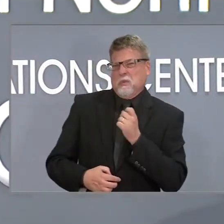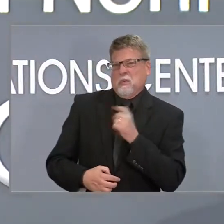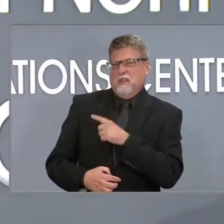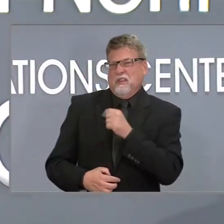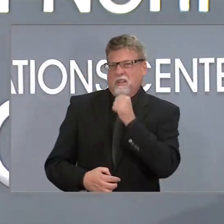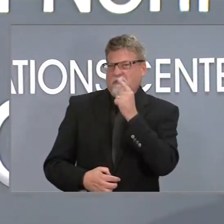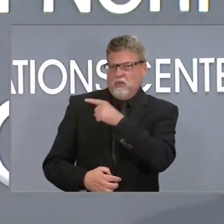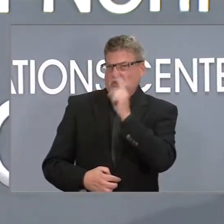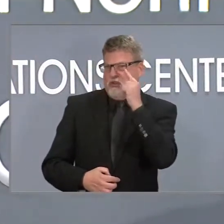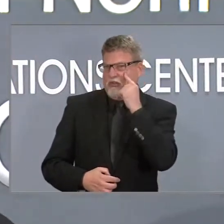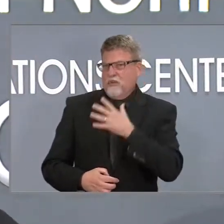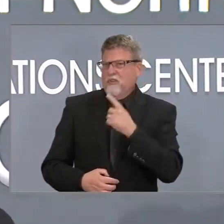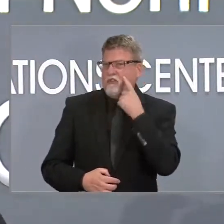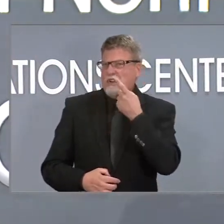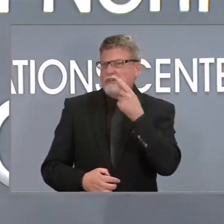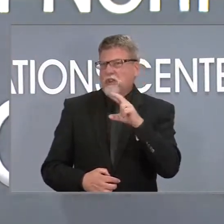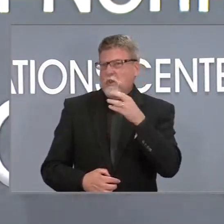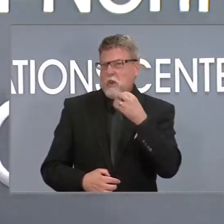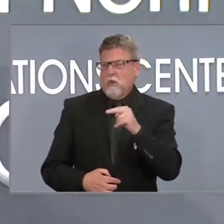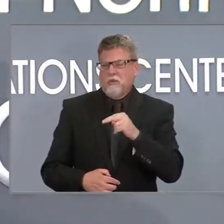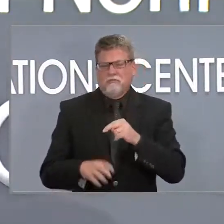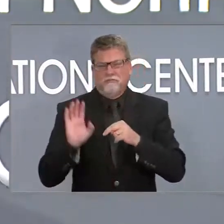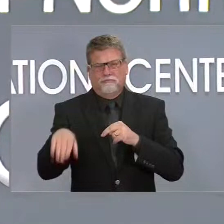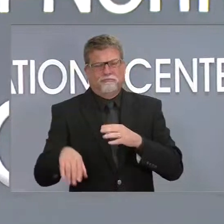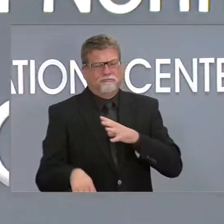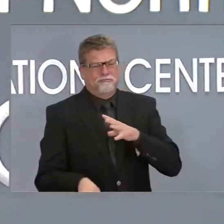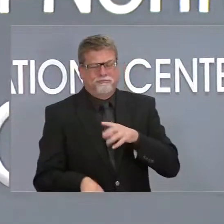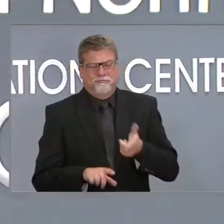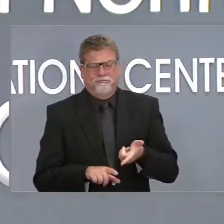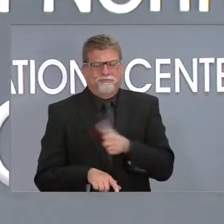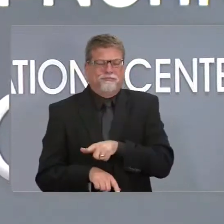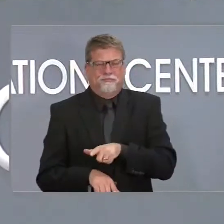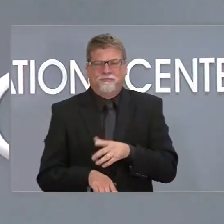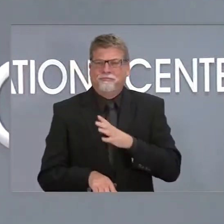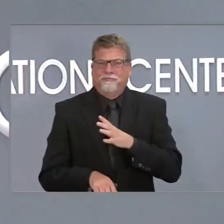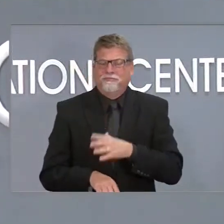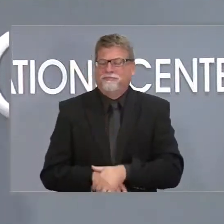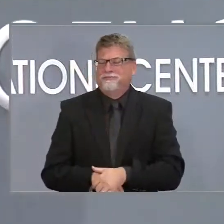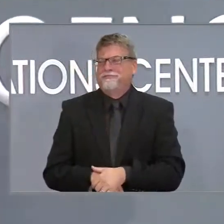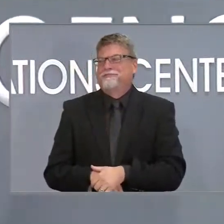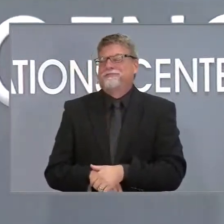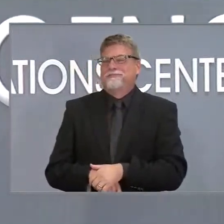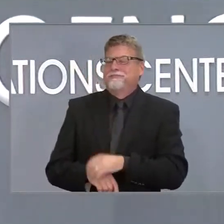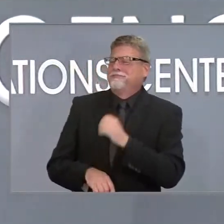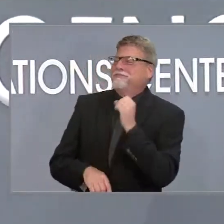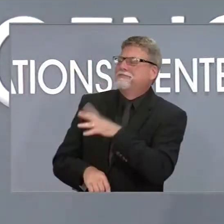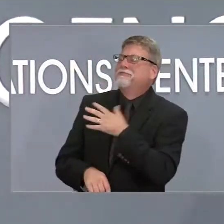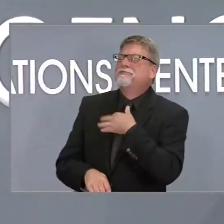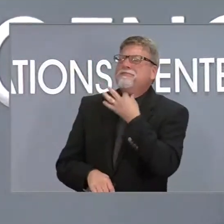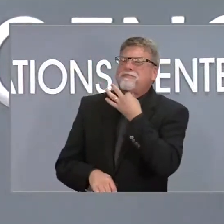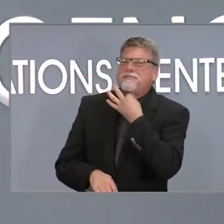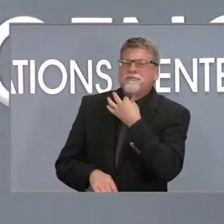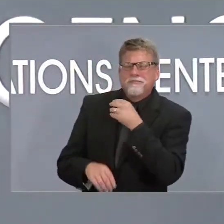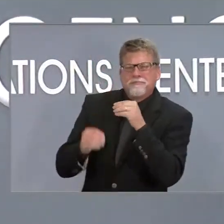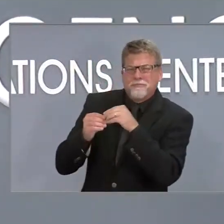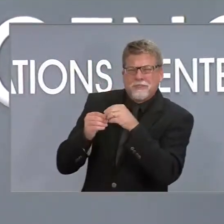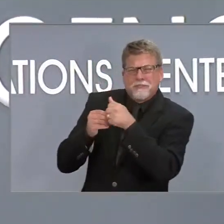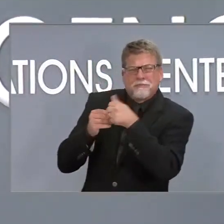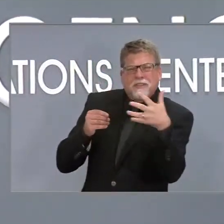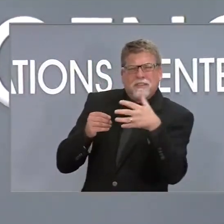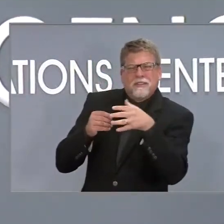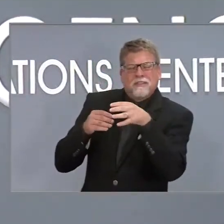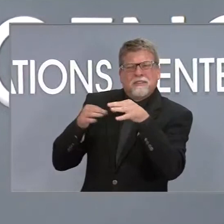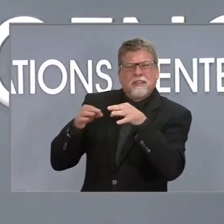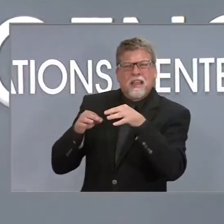Sorry. I'm curious to know a little bit. I'm curious to know a little bit more about how state health officials